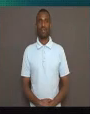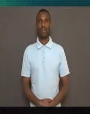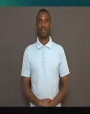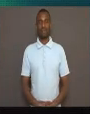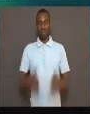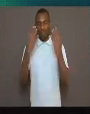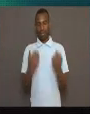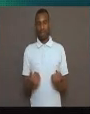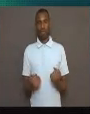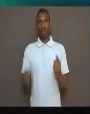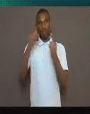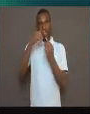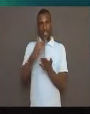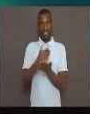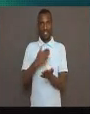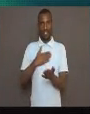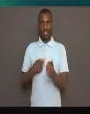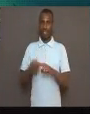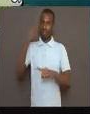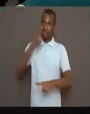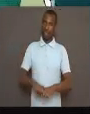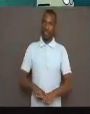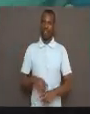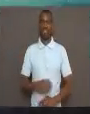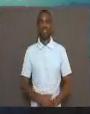Let's get back to our lesson.